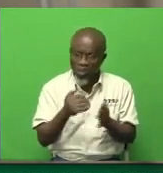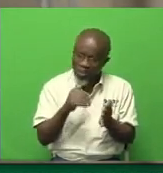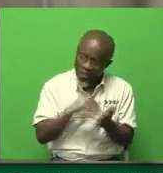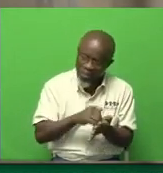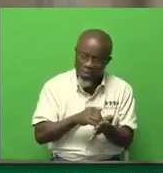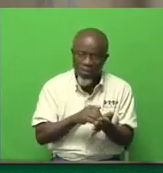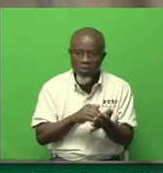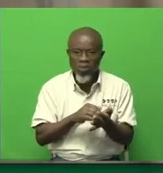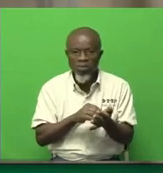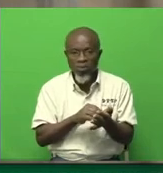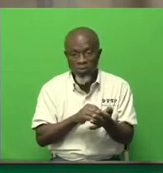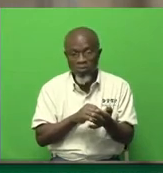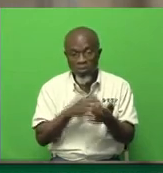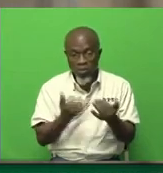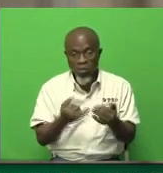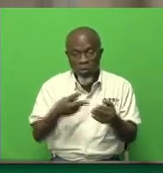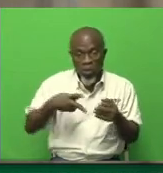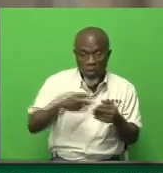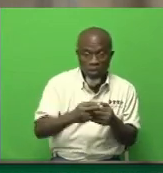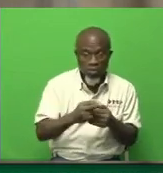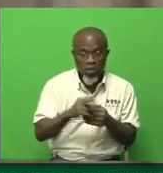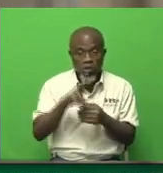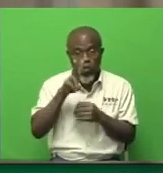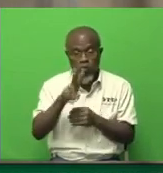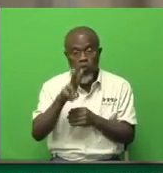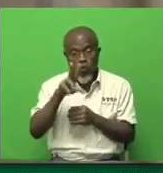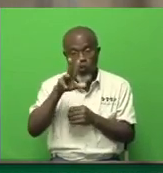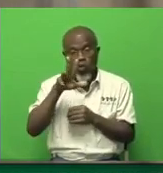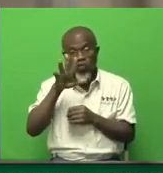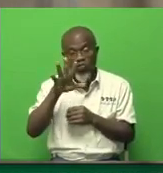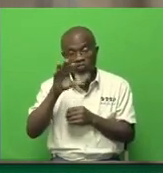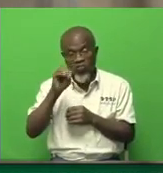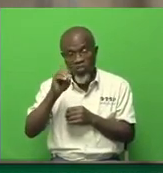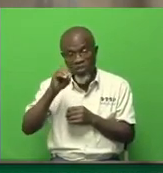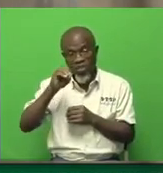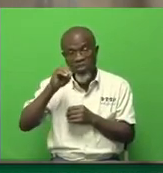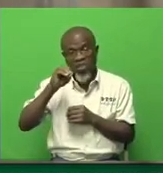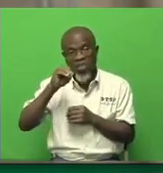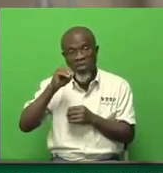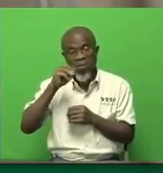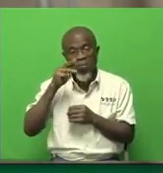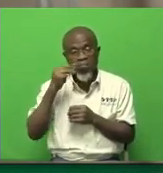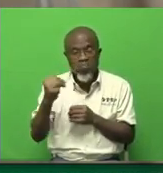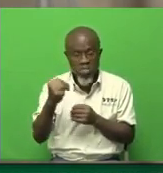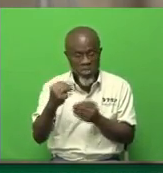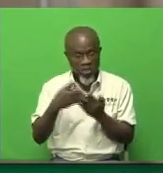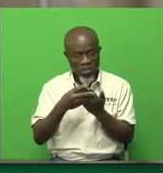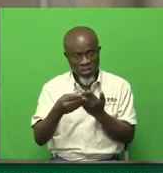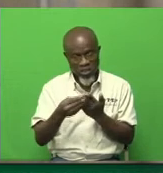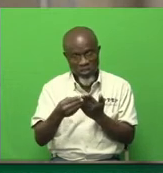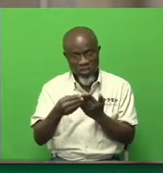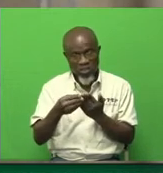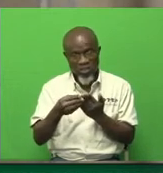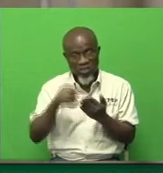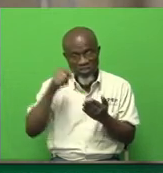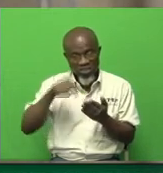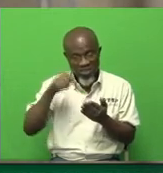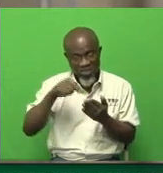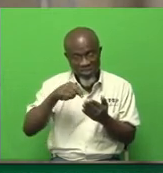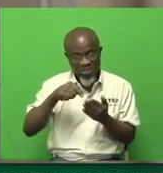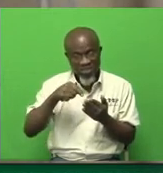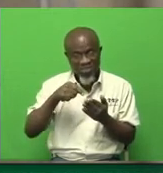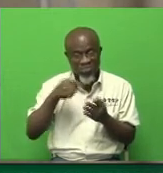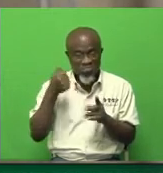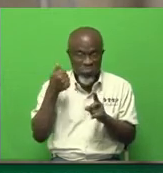over 250 million dollars Mr every speaker this effects